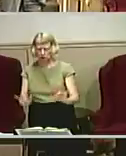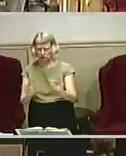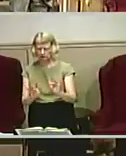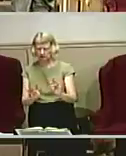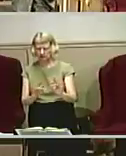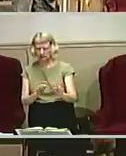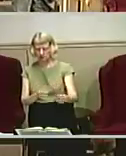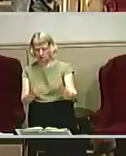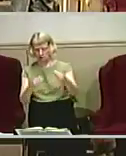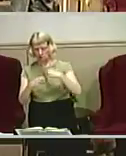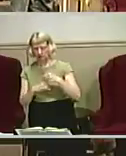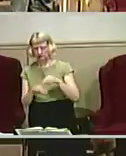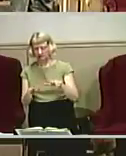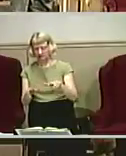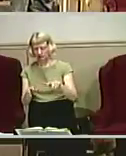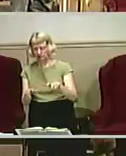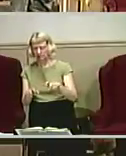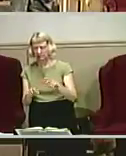and selfishness in there.